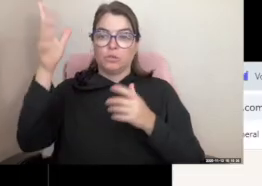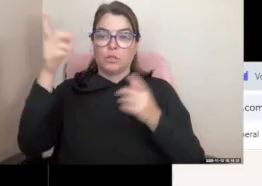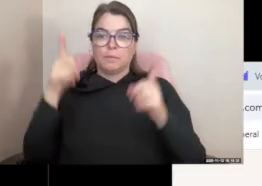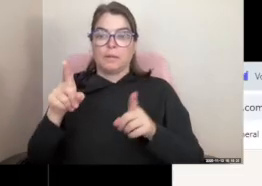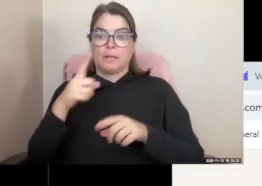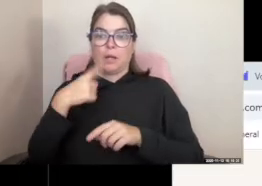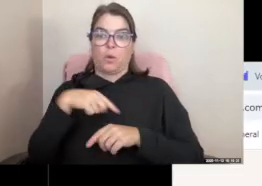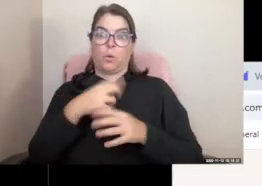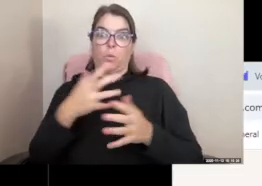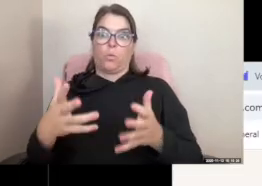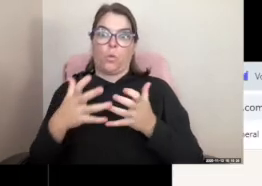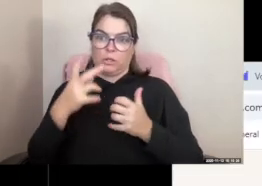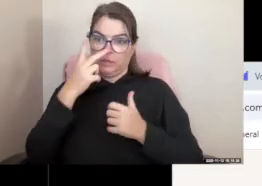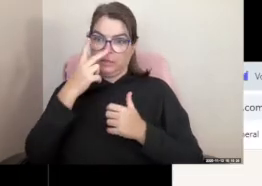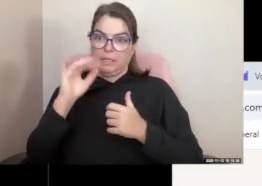or so.